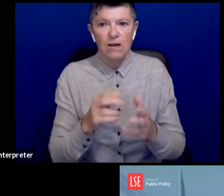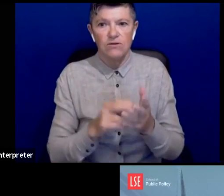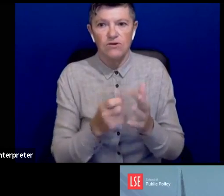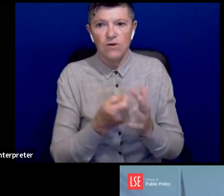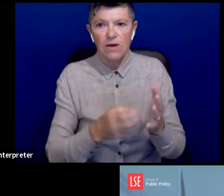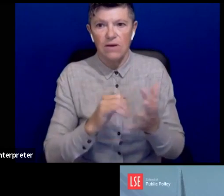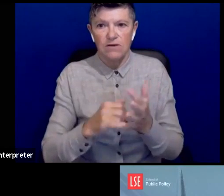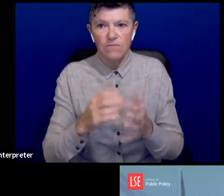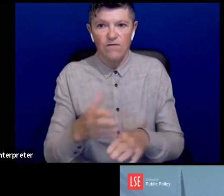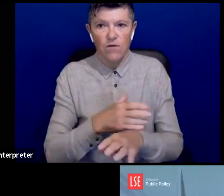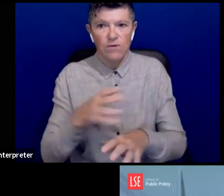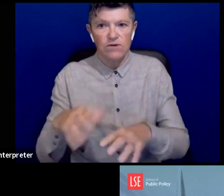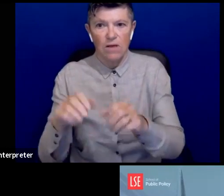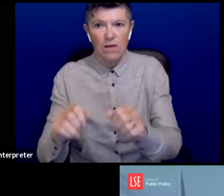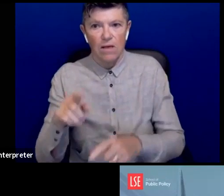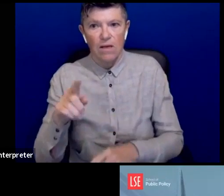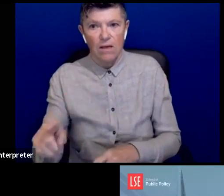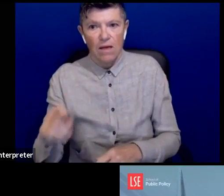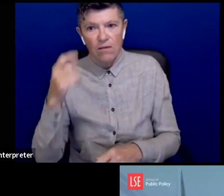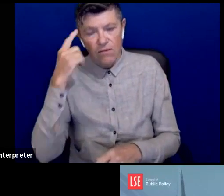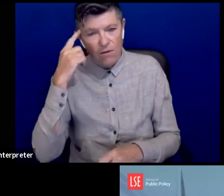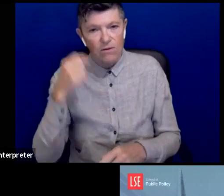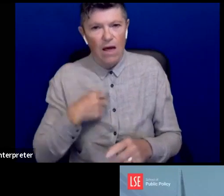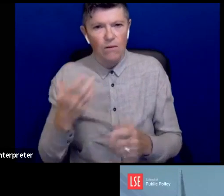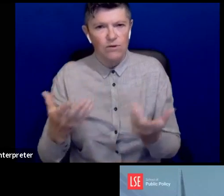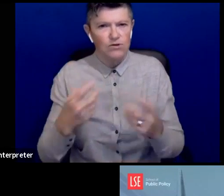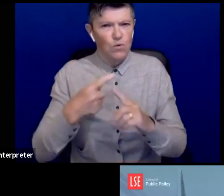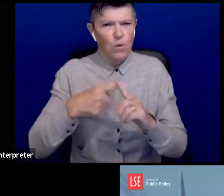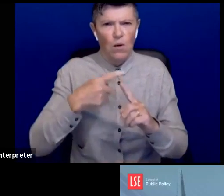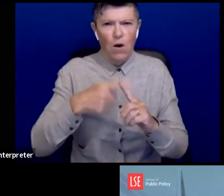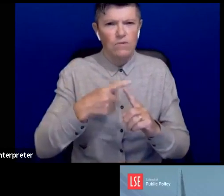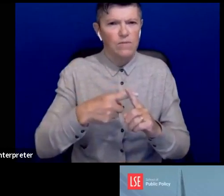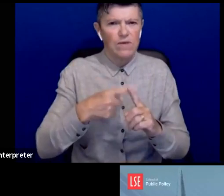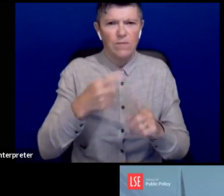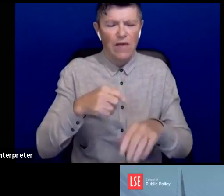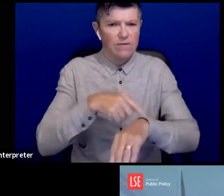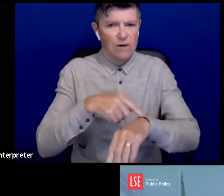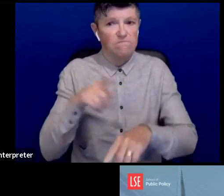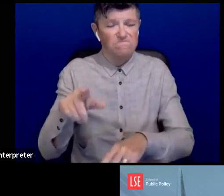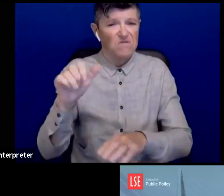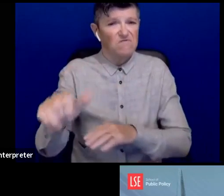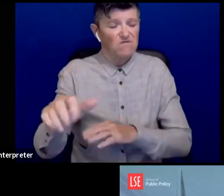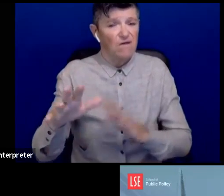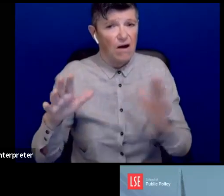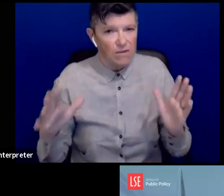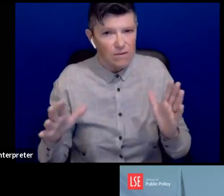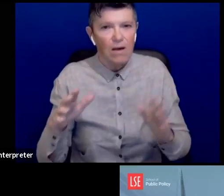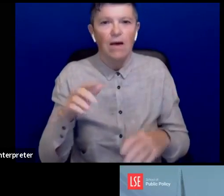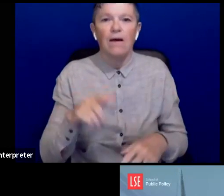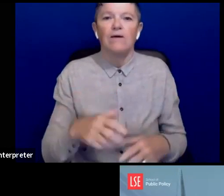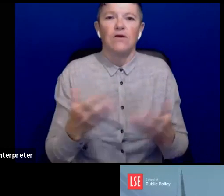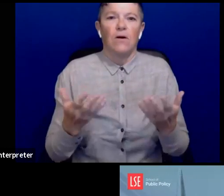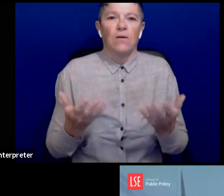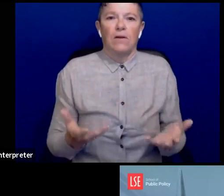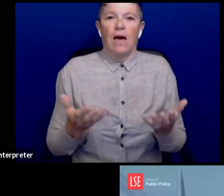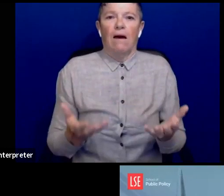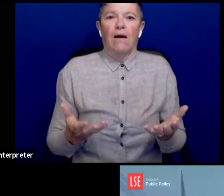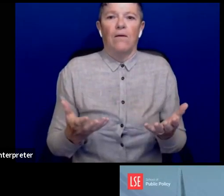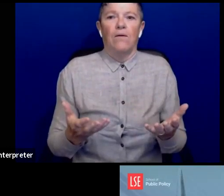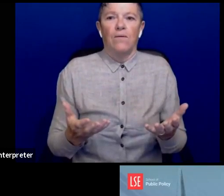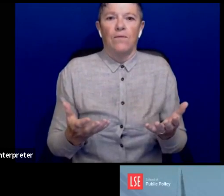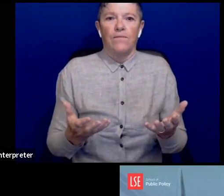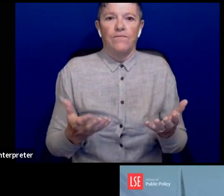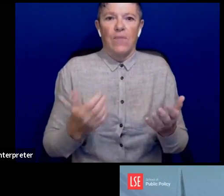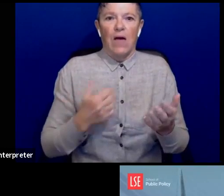told me that I was too optimistic about the time, and he was right. And so we are now in a position where I am